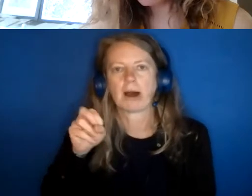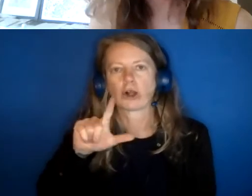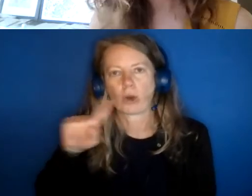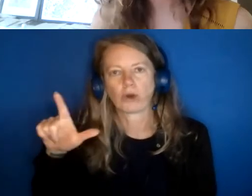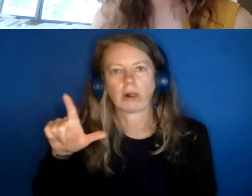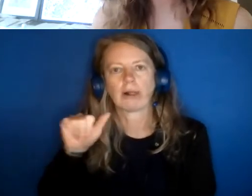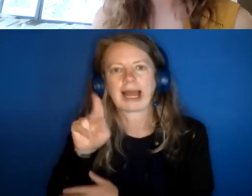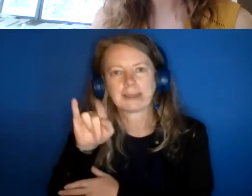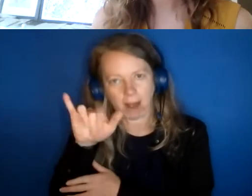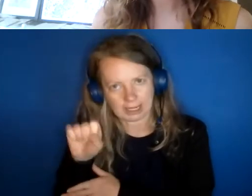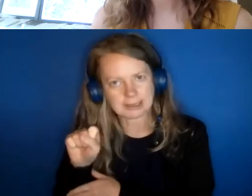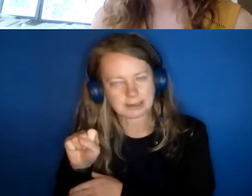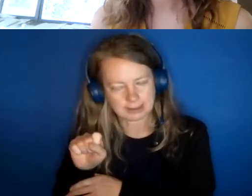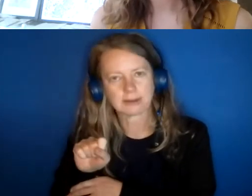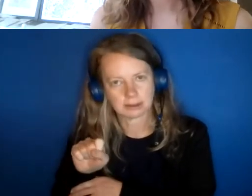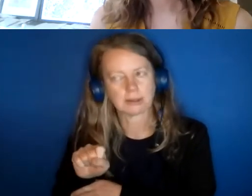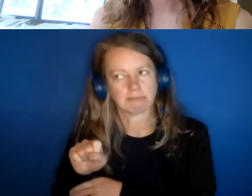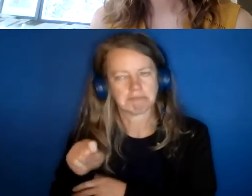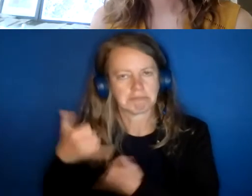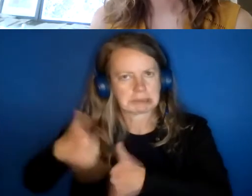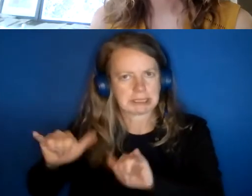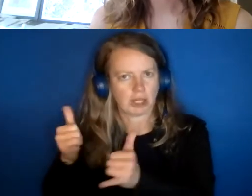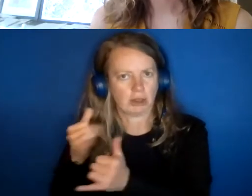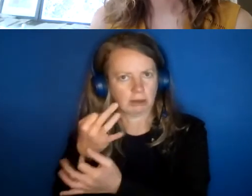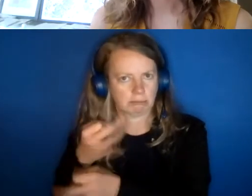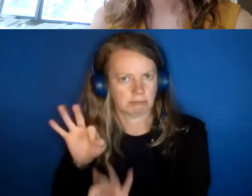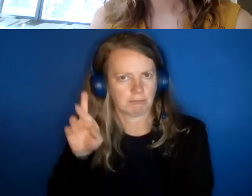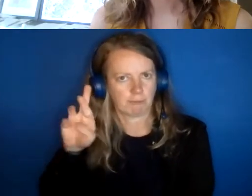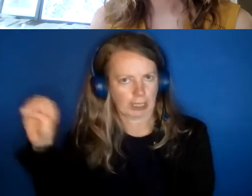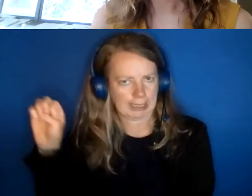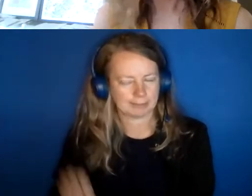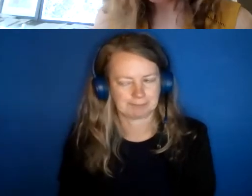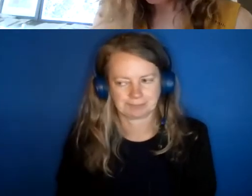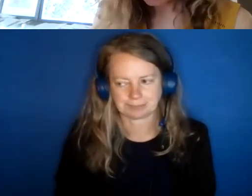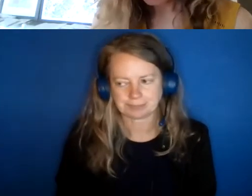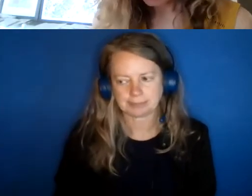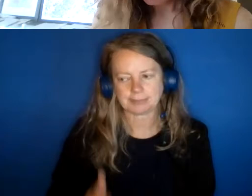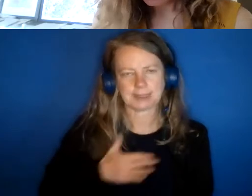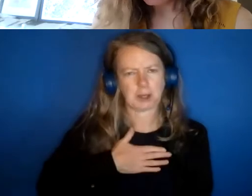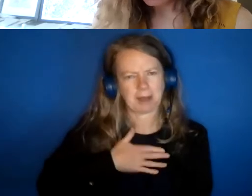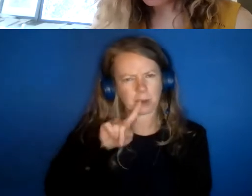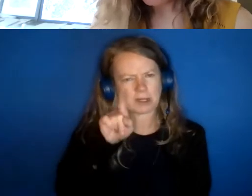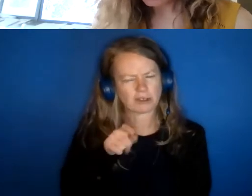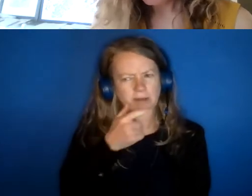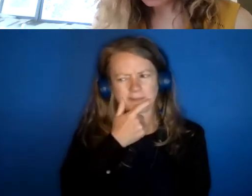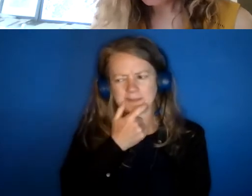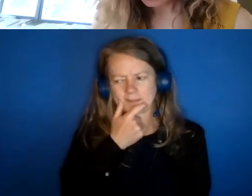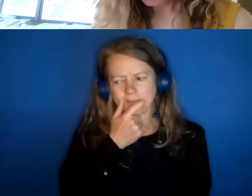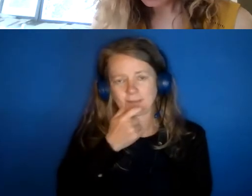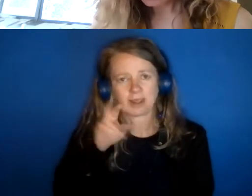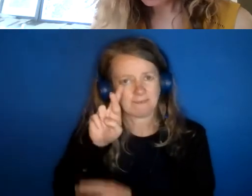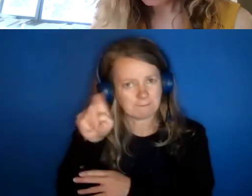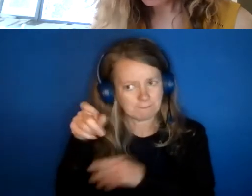but the others are free. And so the question that I'm still trying to get answered is, are pharmacies